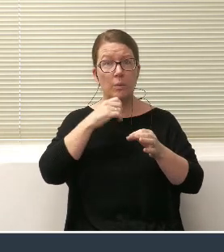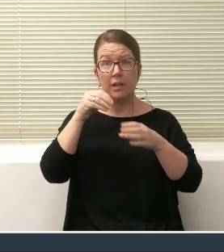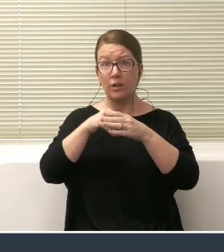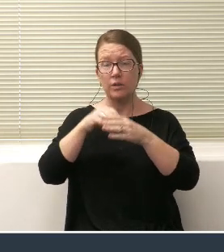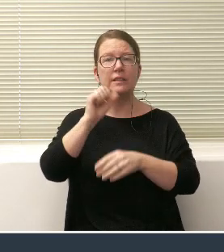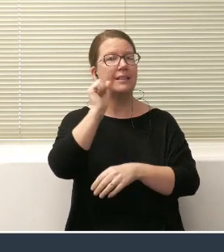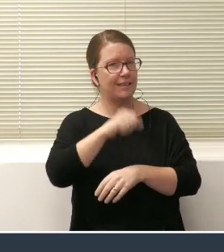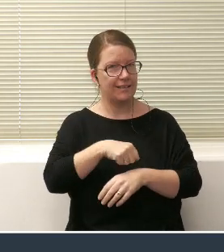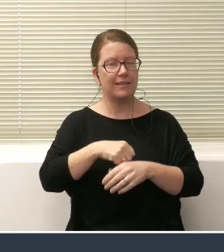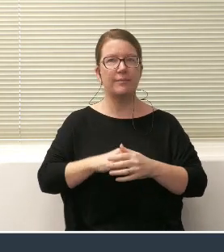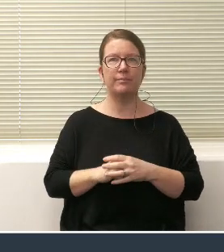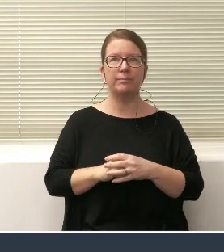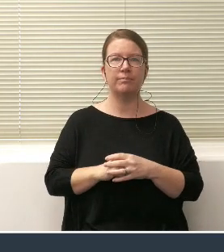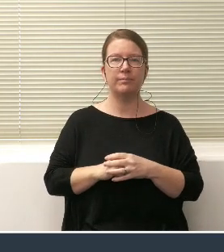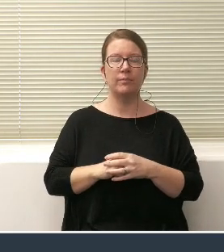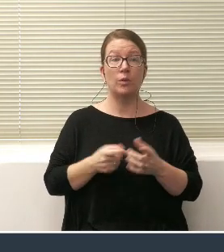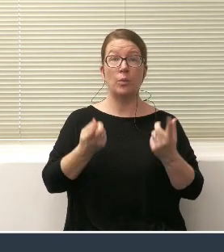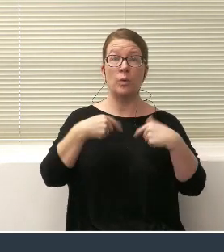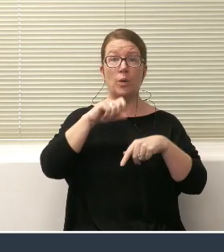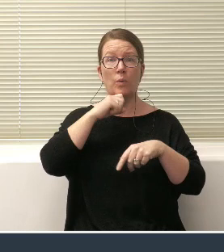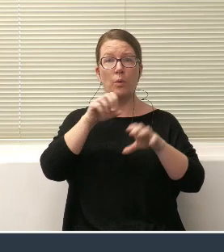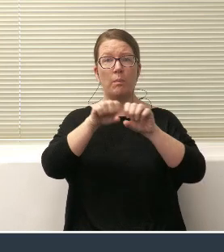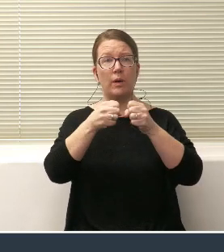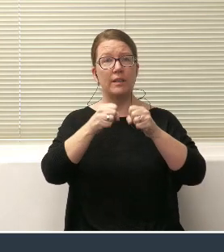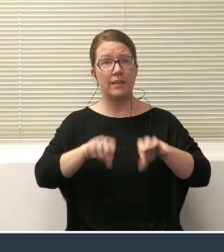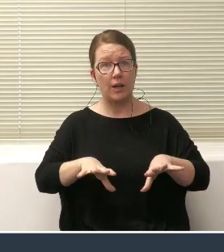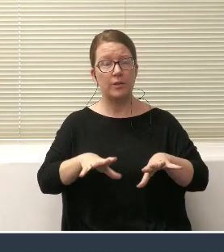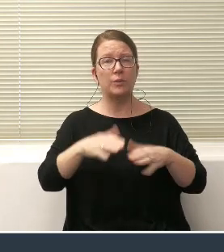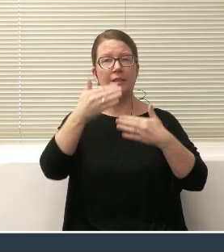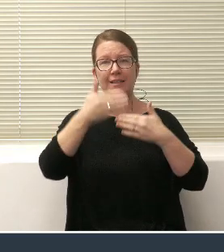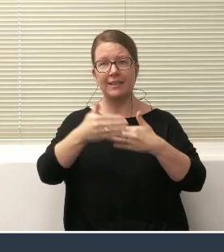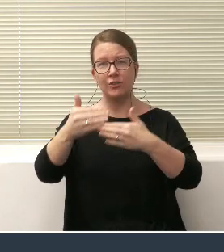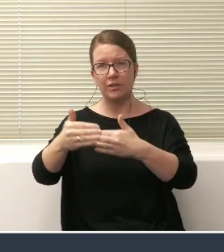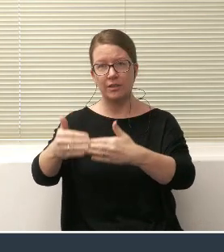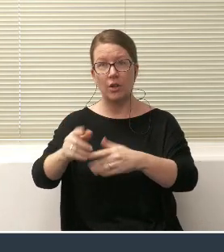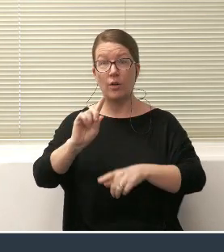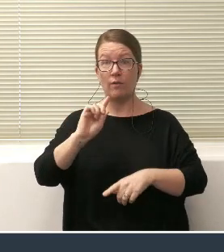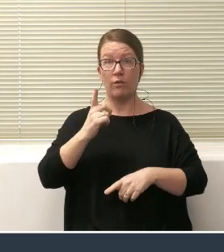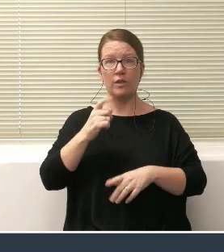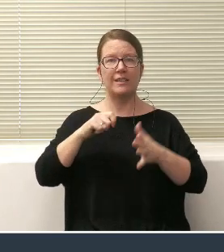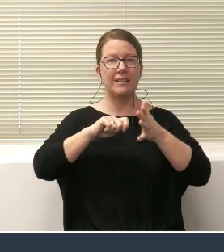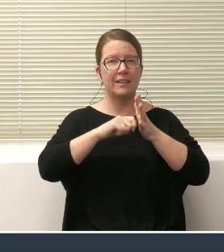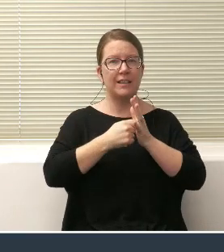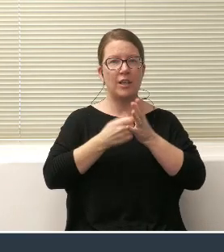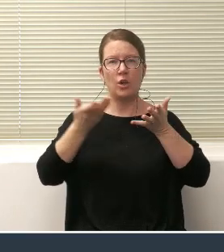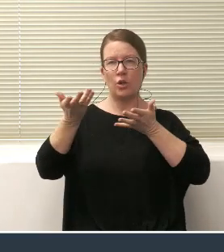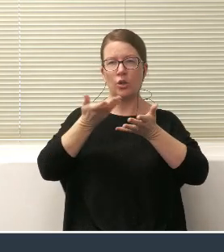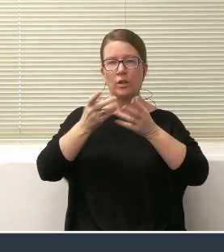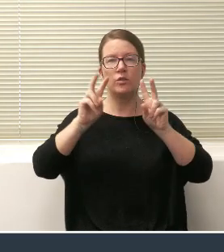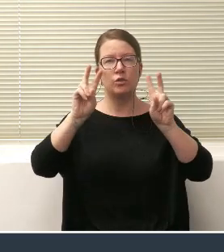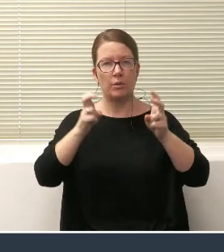you. So we will be broken down into sections. First up, we will have the key consultation